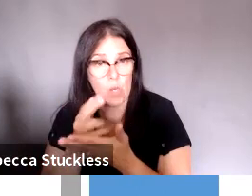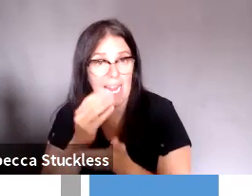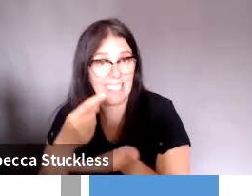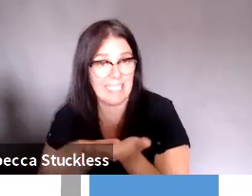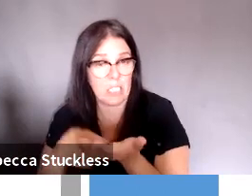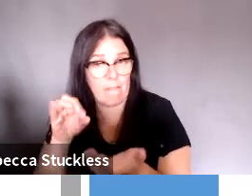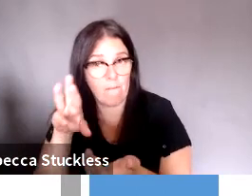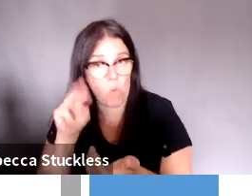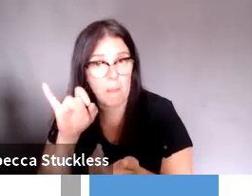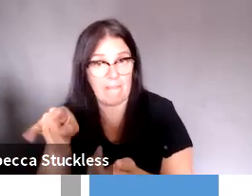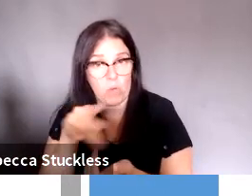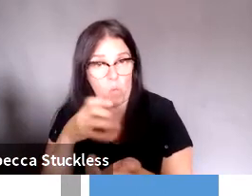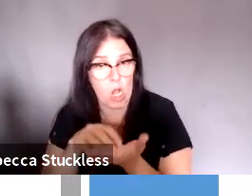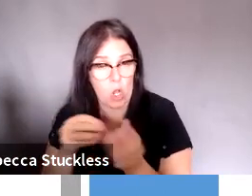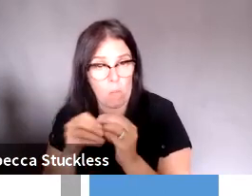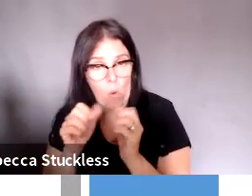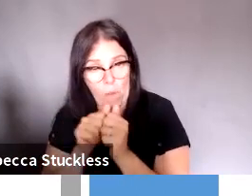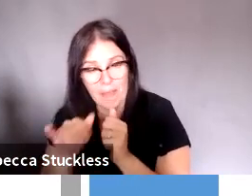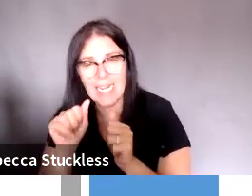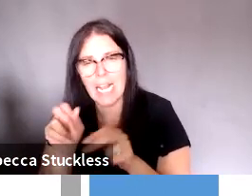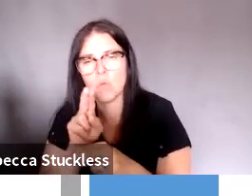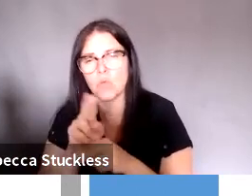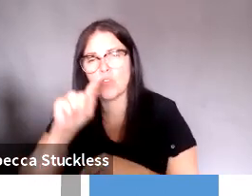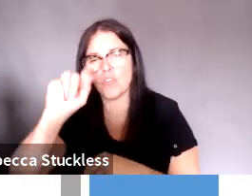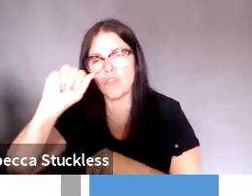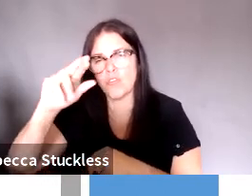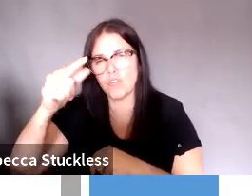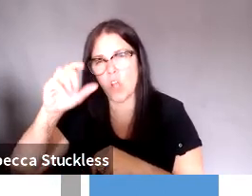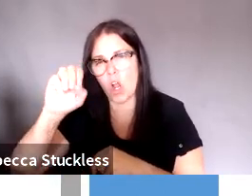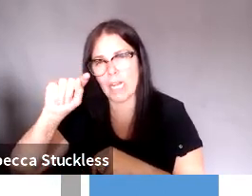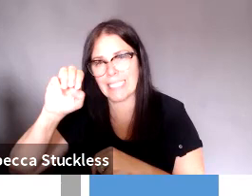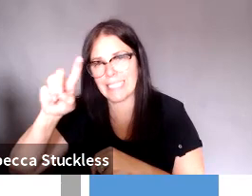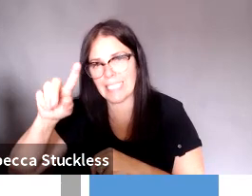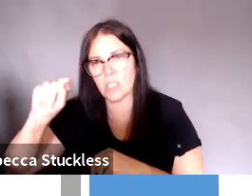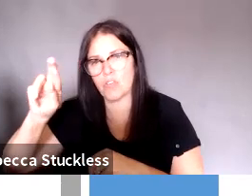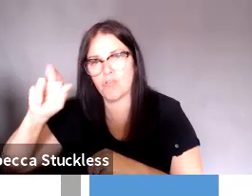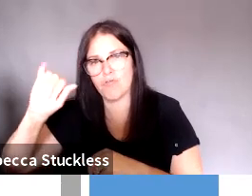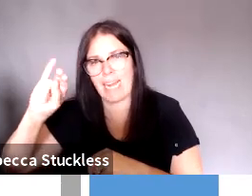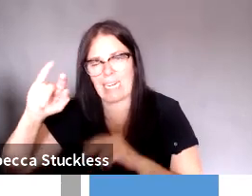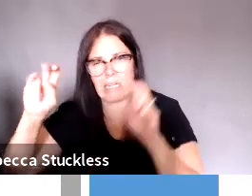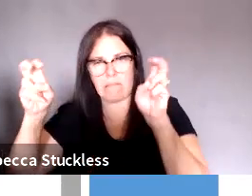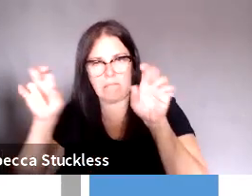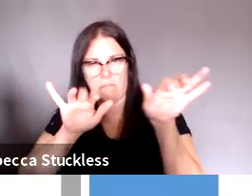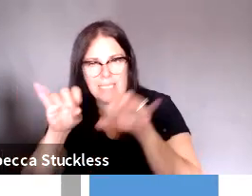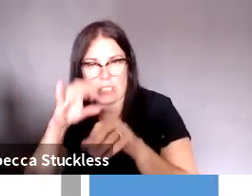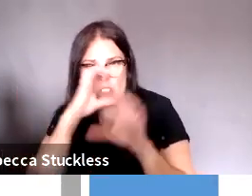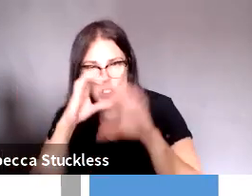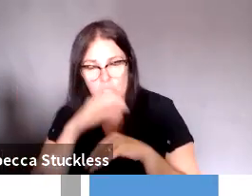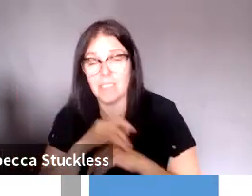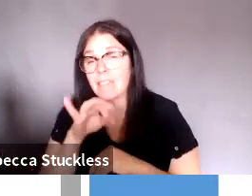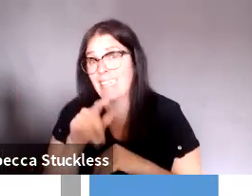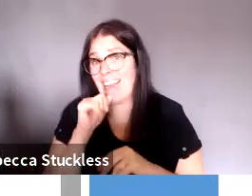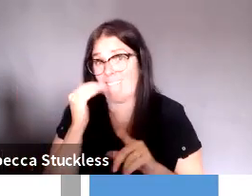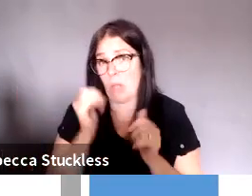in learning a little bit more about that. And you can use the search term targeted training. So if you're not familiar with this Resources and Discussion Forum, it is